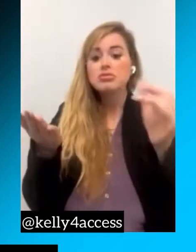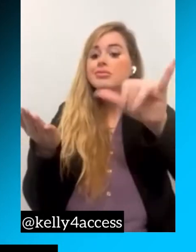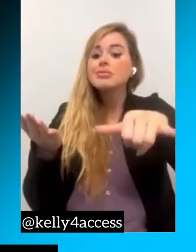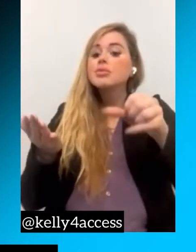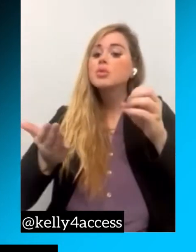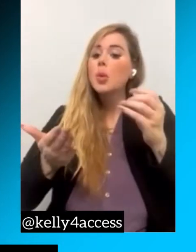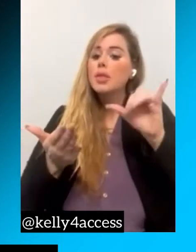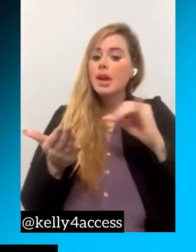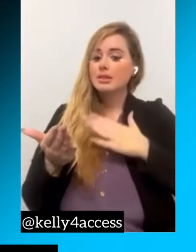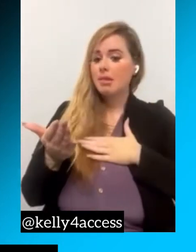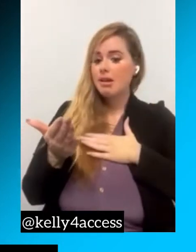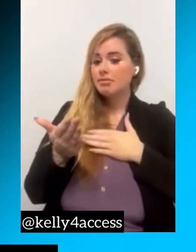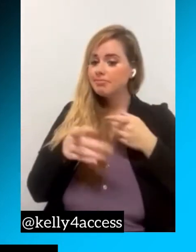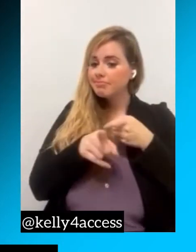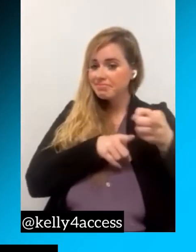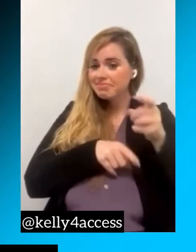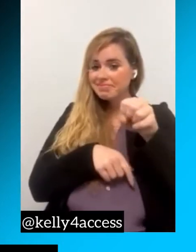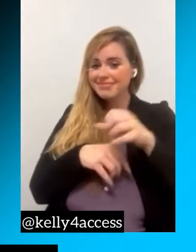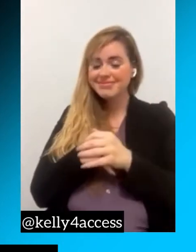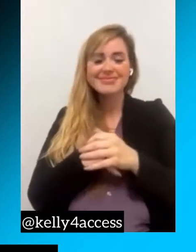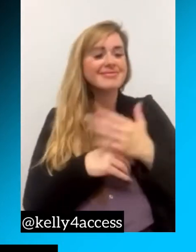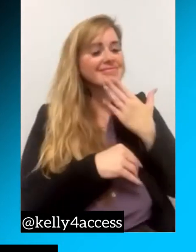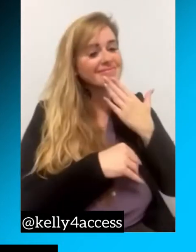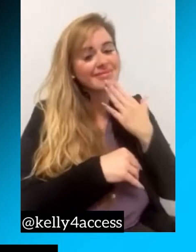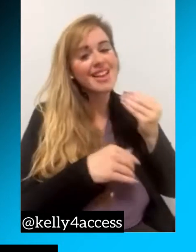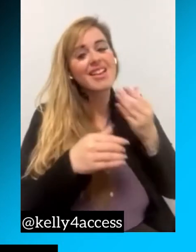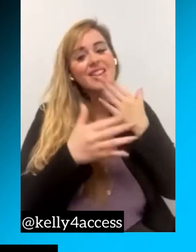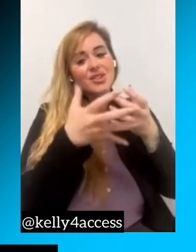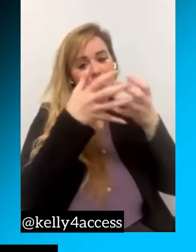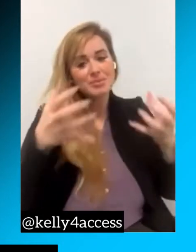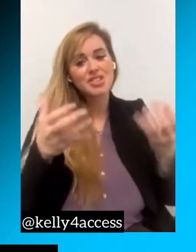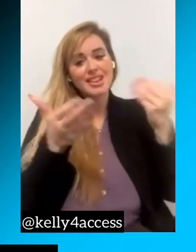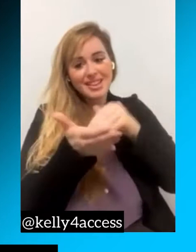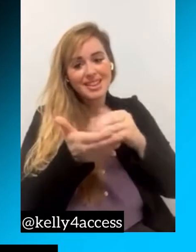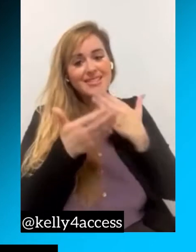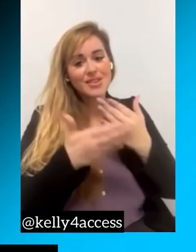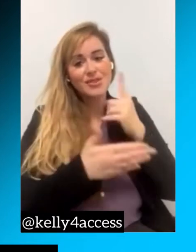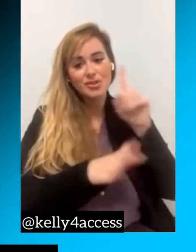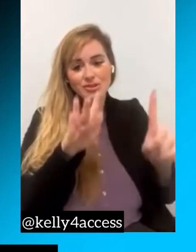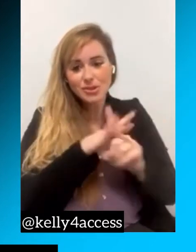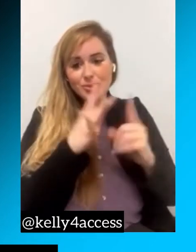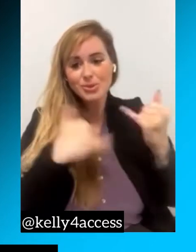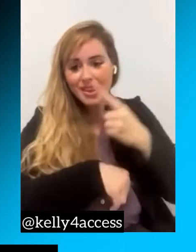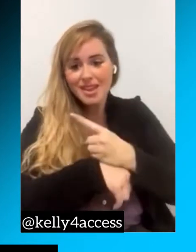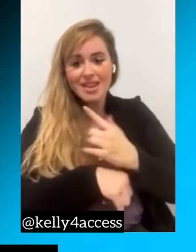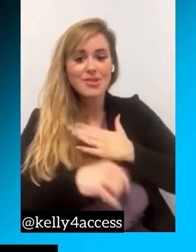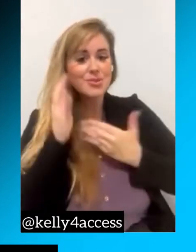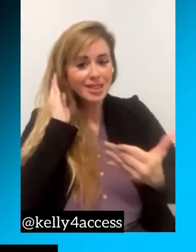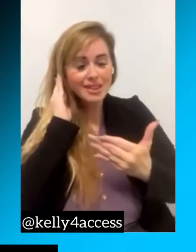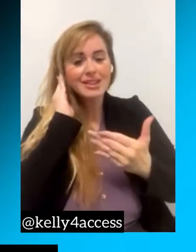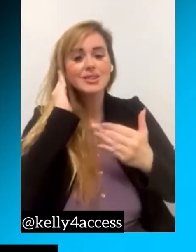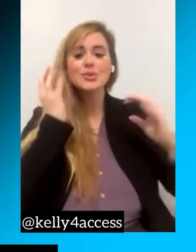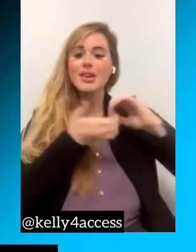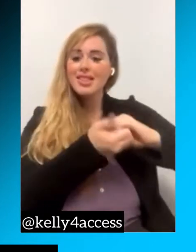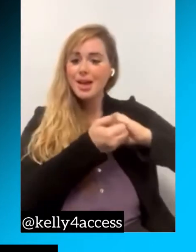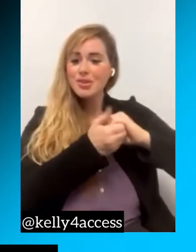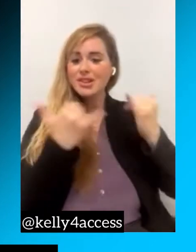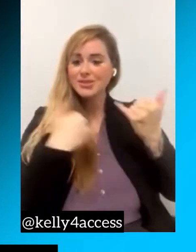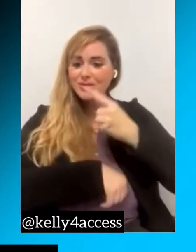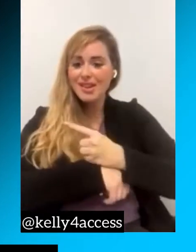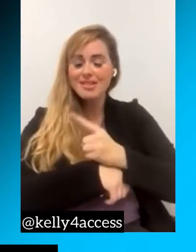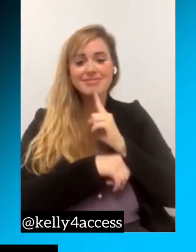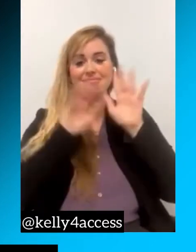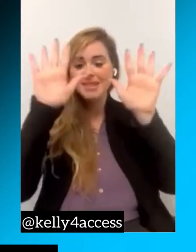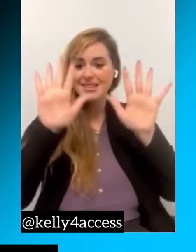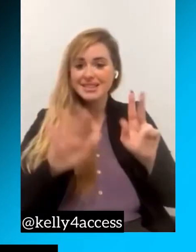do. Thanks. And thank you so much again. Thank you so much for being willing to participate and collaborate. This is amazing. And then Kelly, if you'd